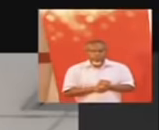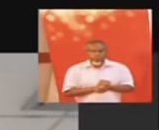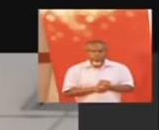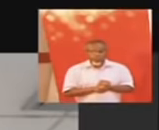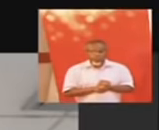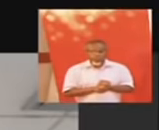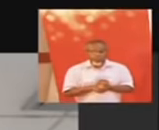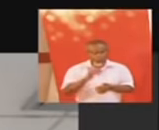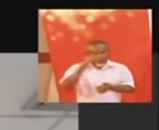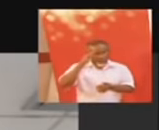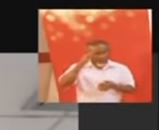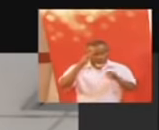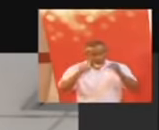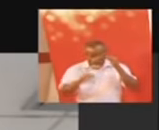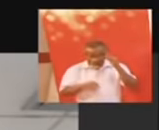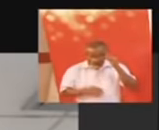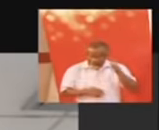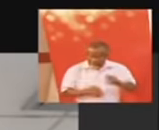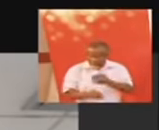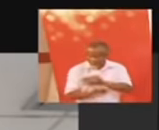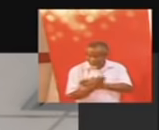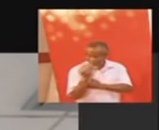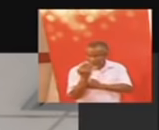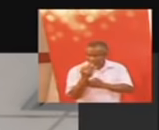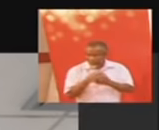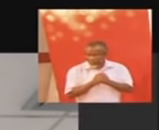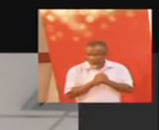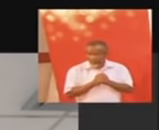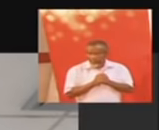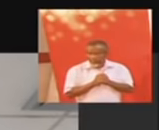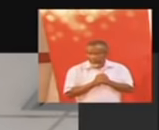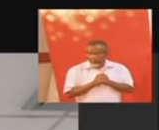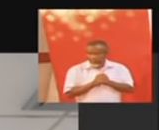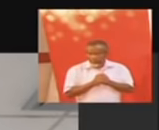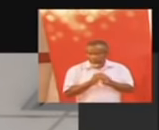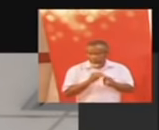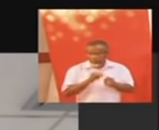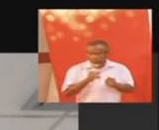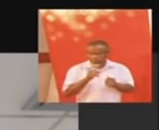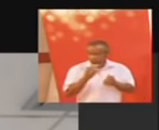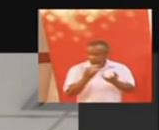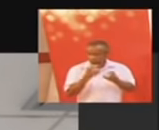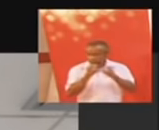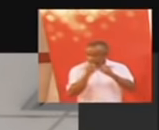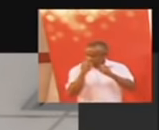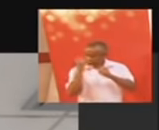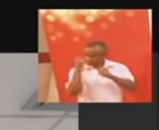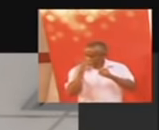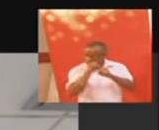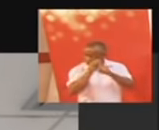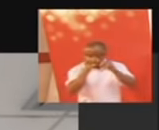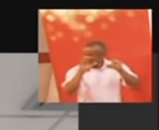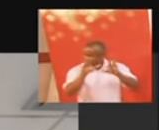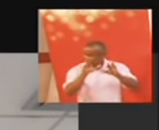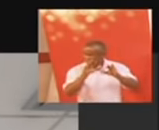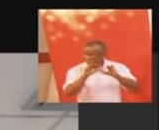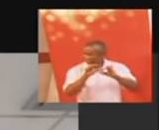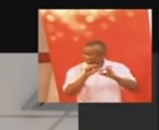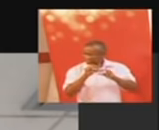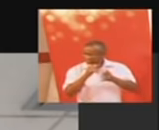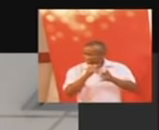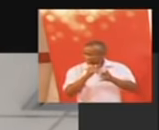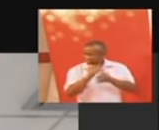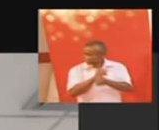Hi, good day. Paula Lindo here from Newsday. Just a clarification. My colleagues would like to find out whether the number